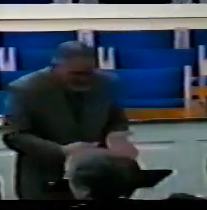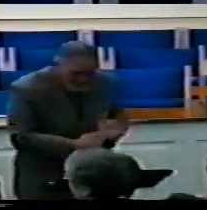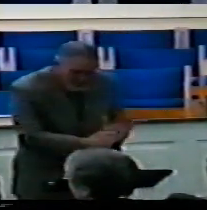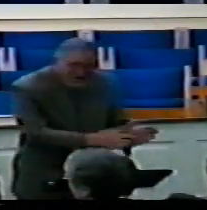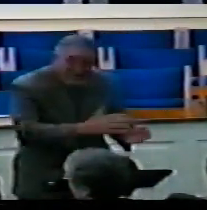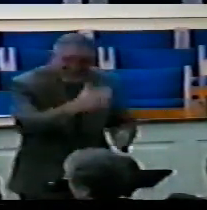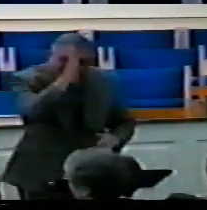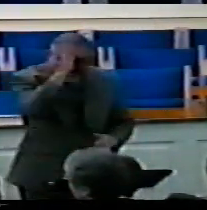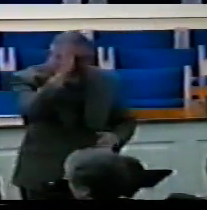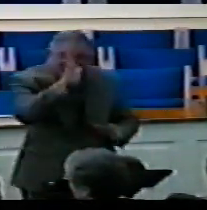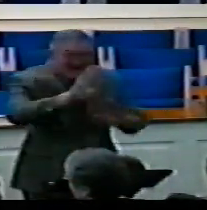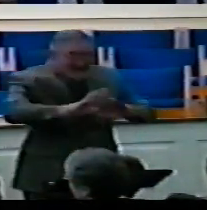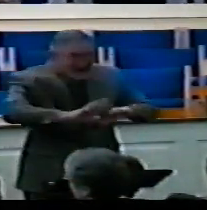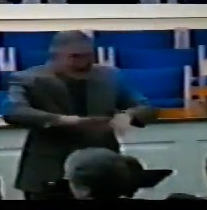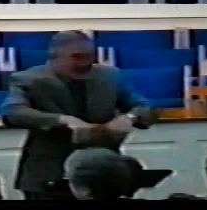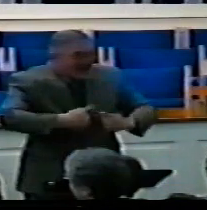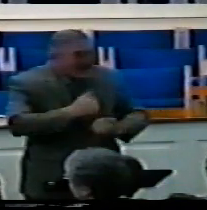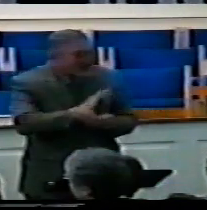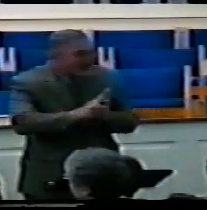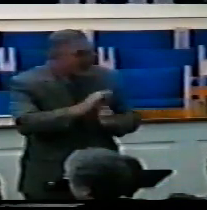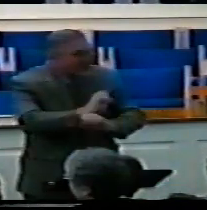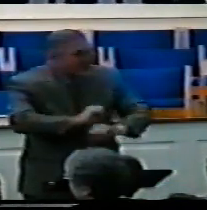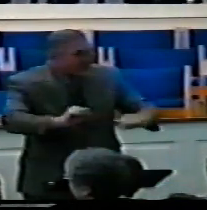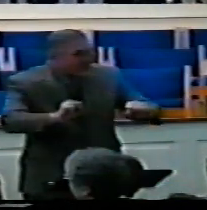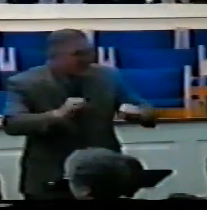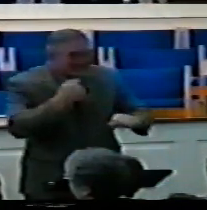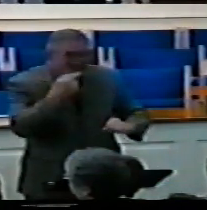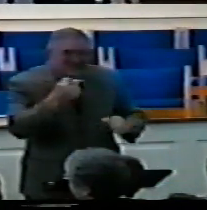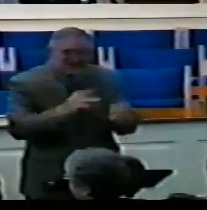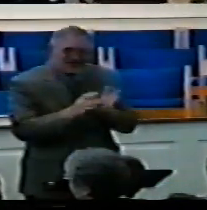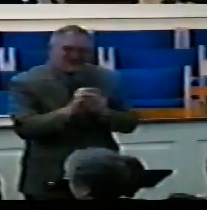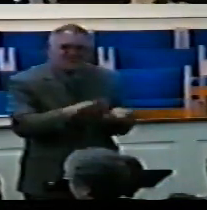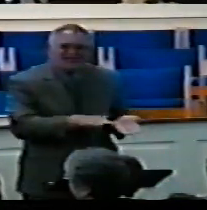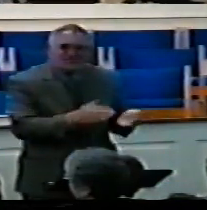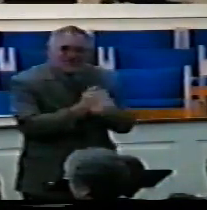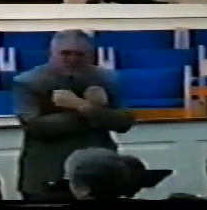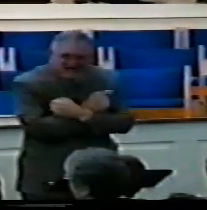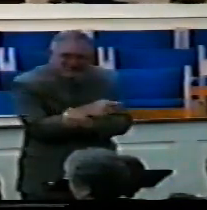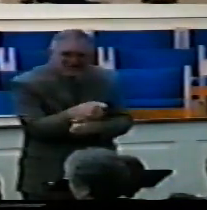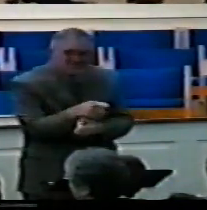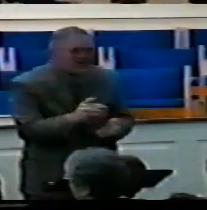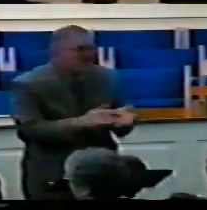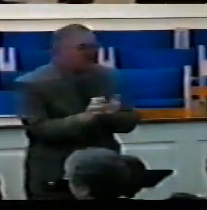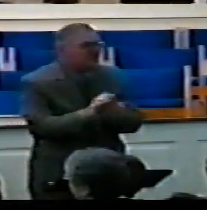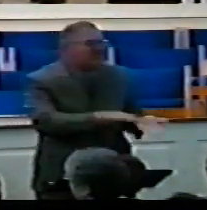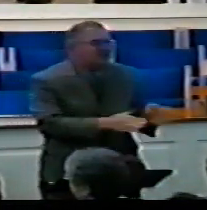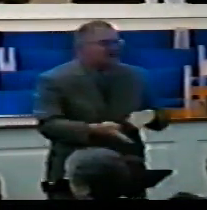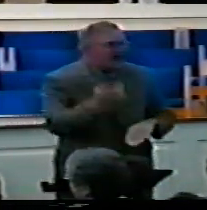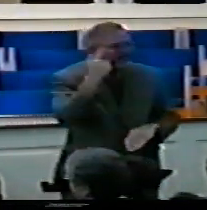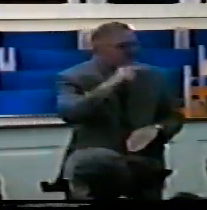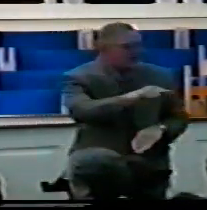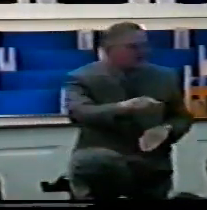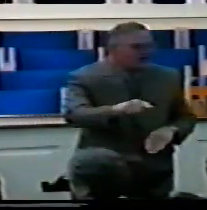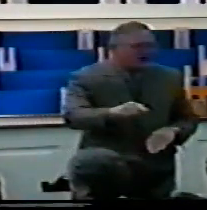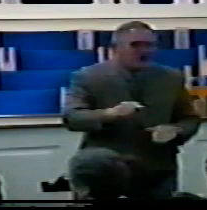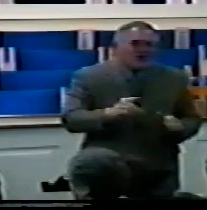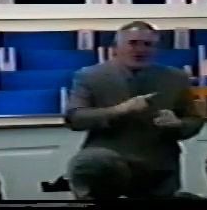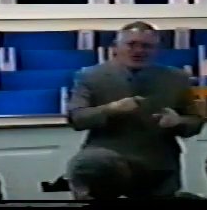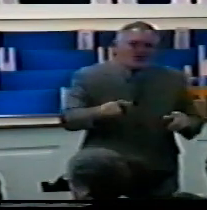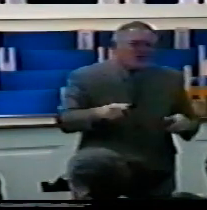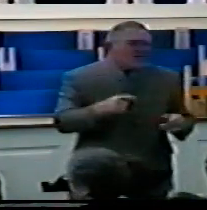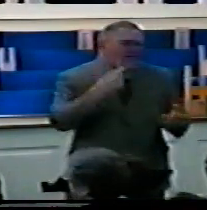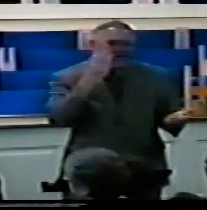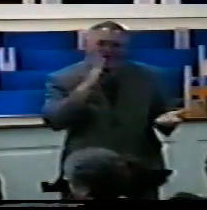Jesus loved him and Jesus died for him and Jesus paid his sin debt and how he was a wicked, wretched sinner in need of a Savior. And